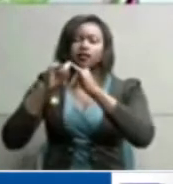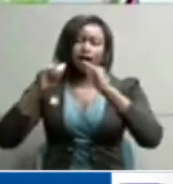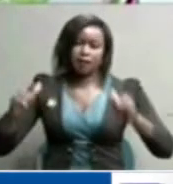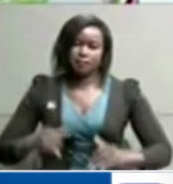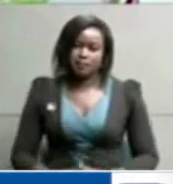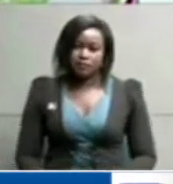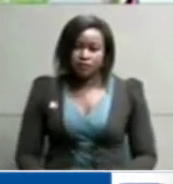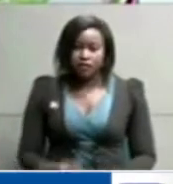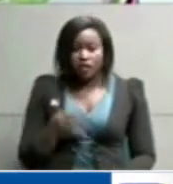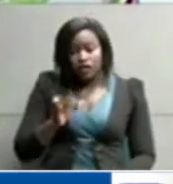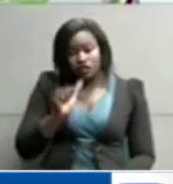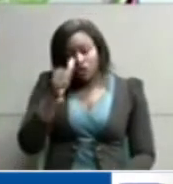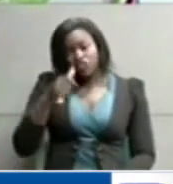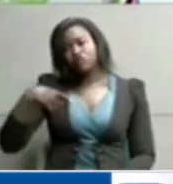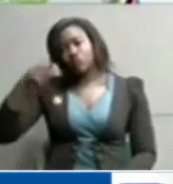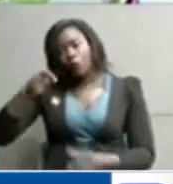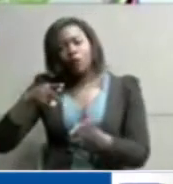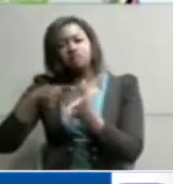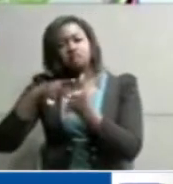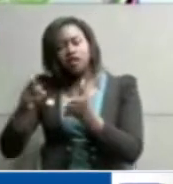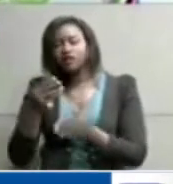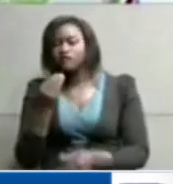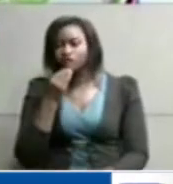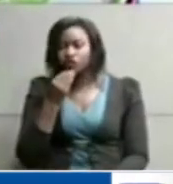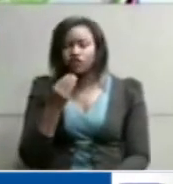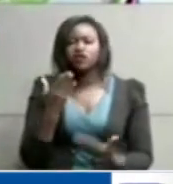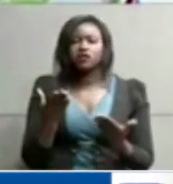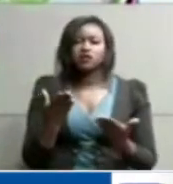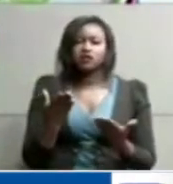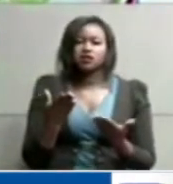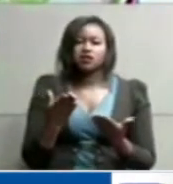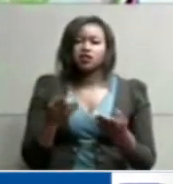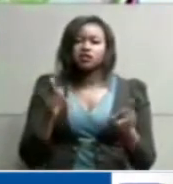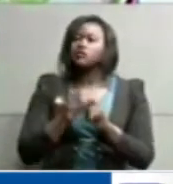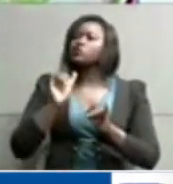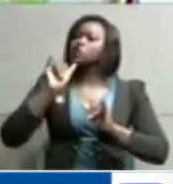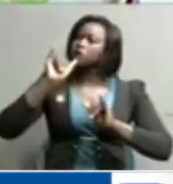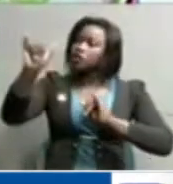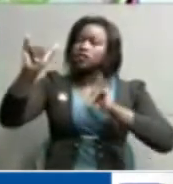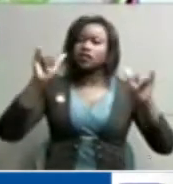If you had gone out to buy food, to do what, you stay where you